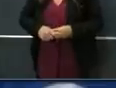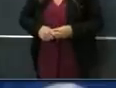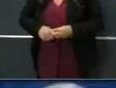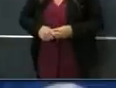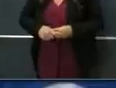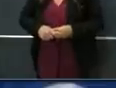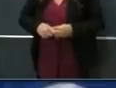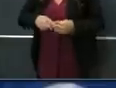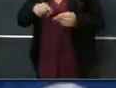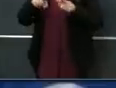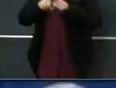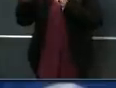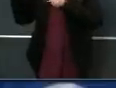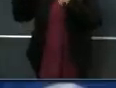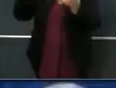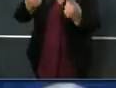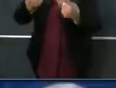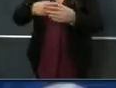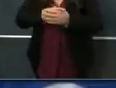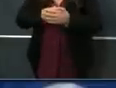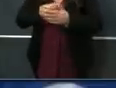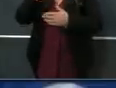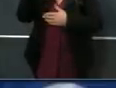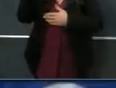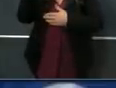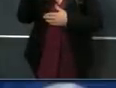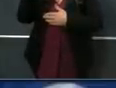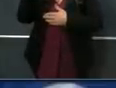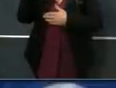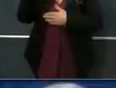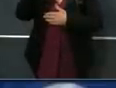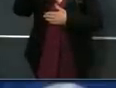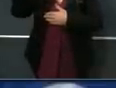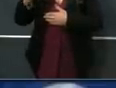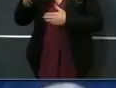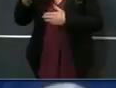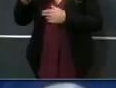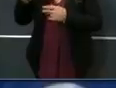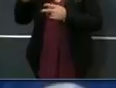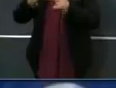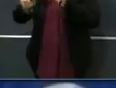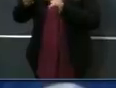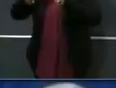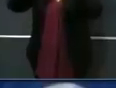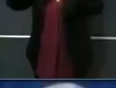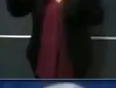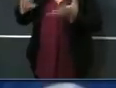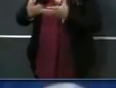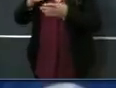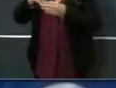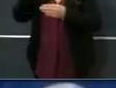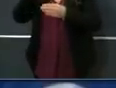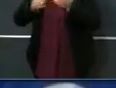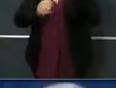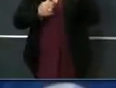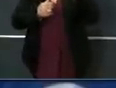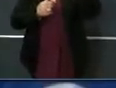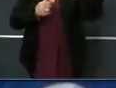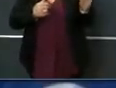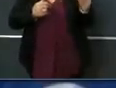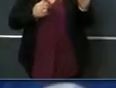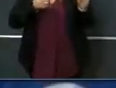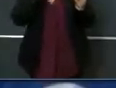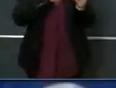seen from day one, 13 and 16%. 13% of the population being impacted, 16%